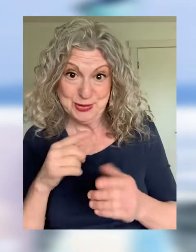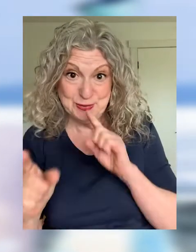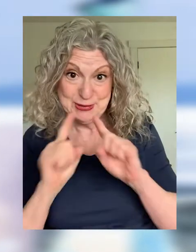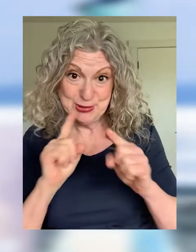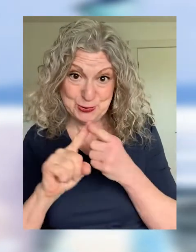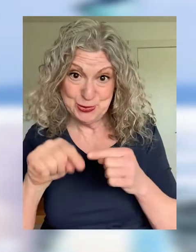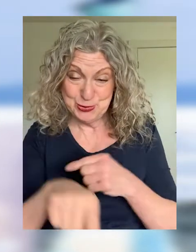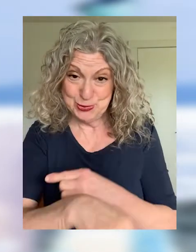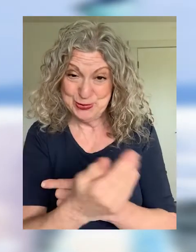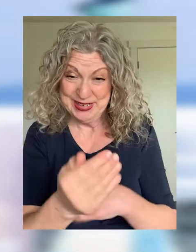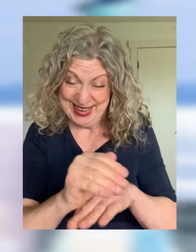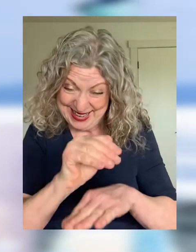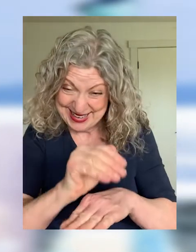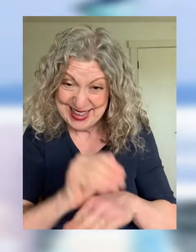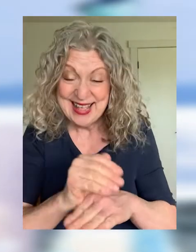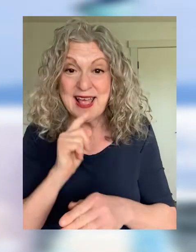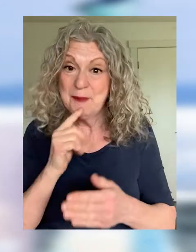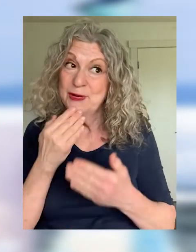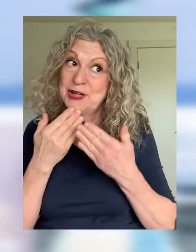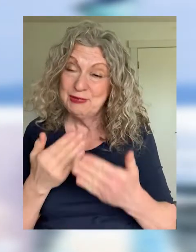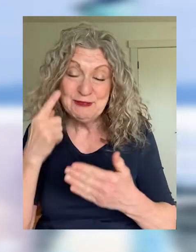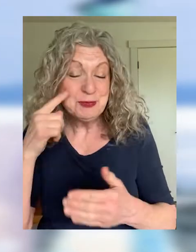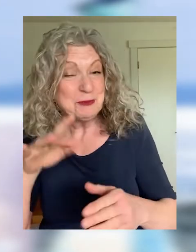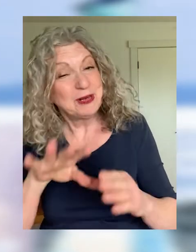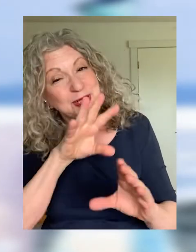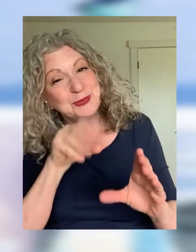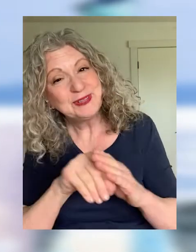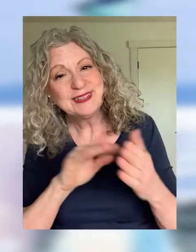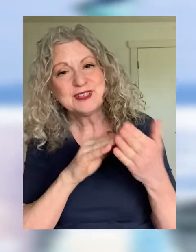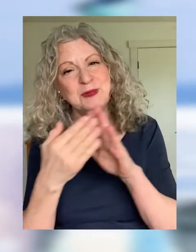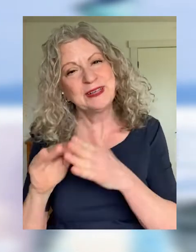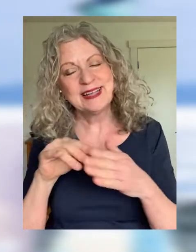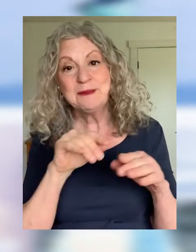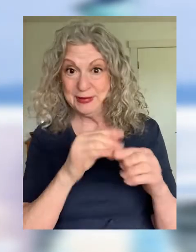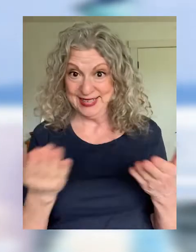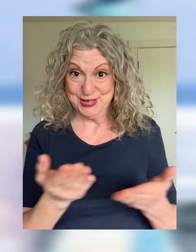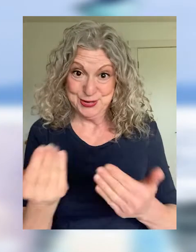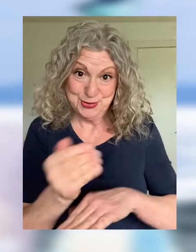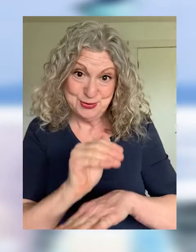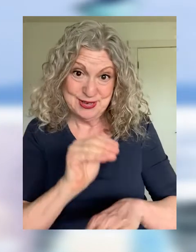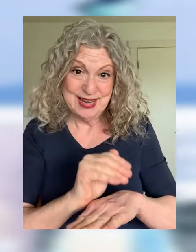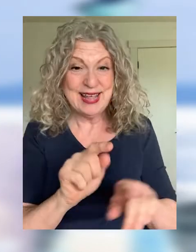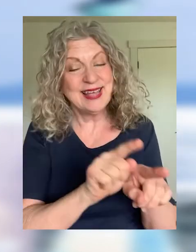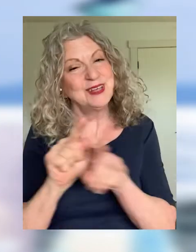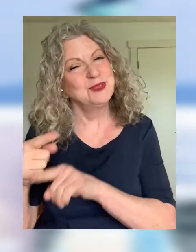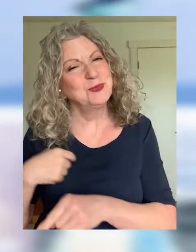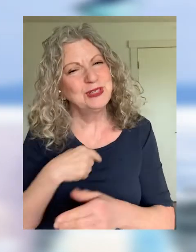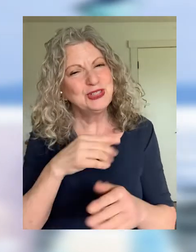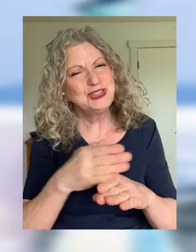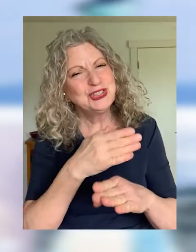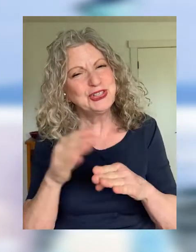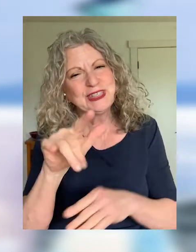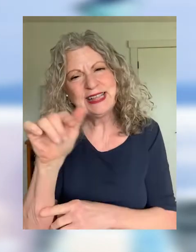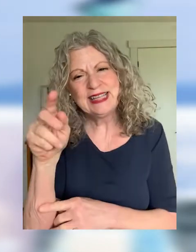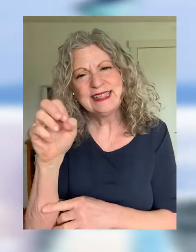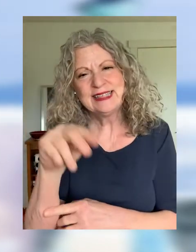you tonight, and I'm grateful to you for being part of this community and for being here tonight as well as we share in our Lenten